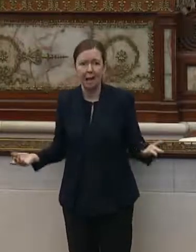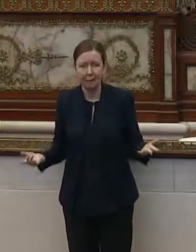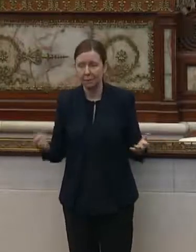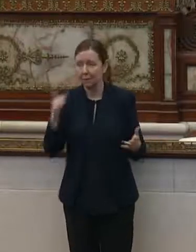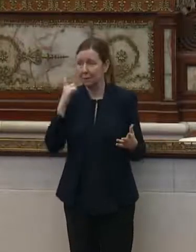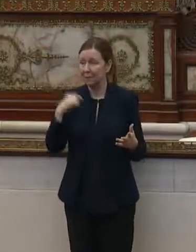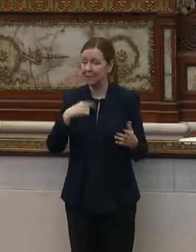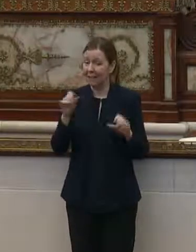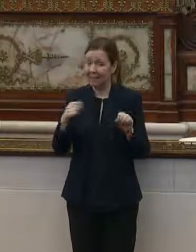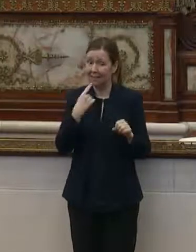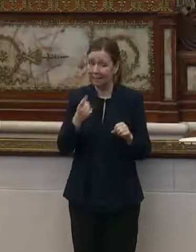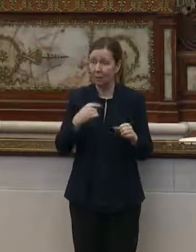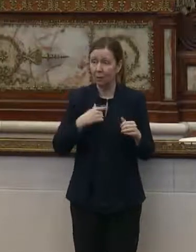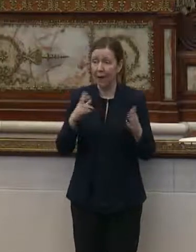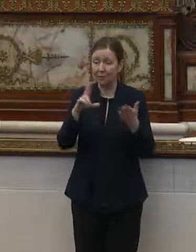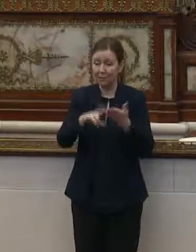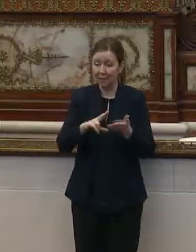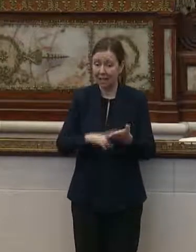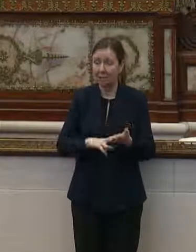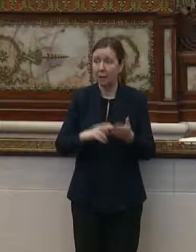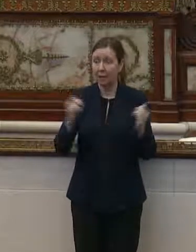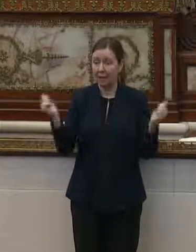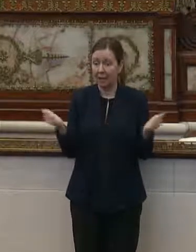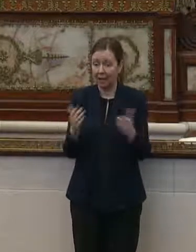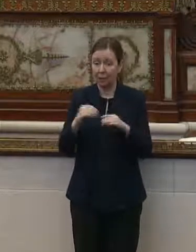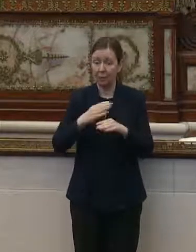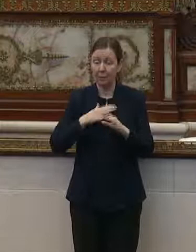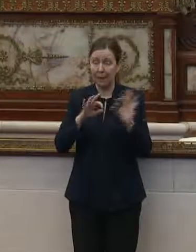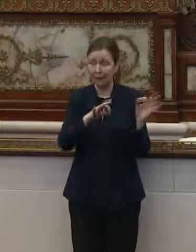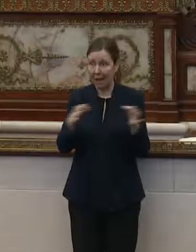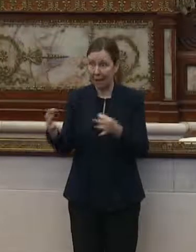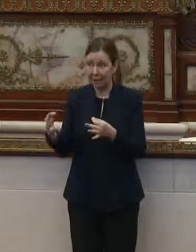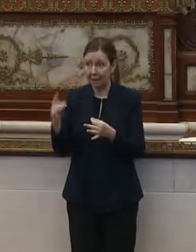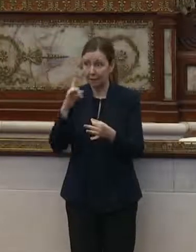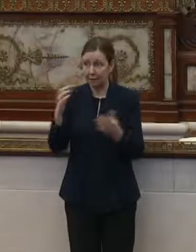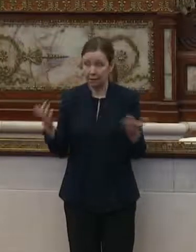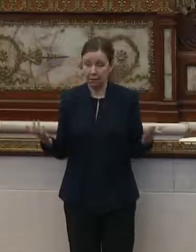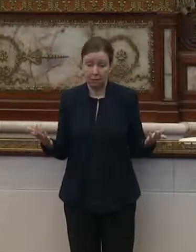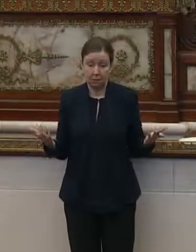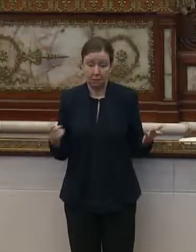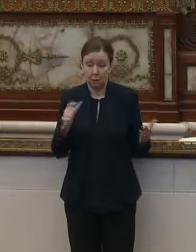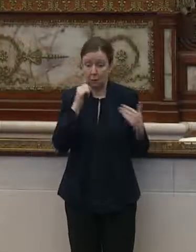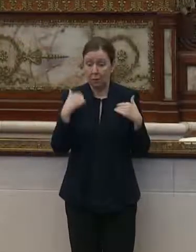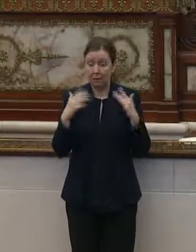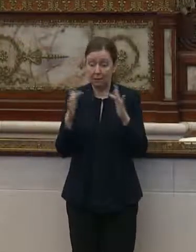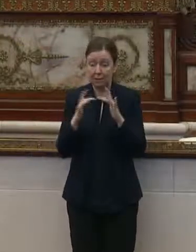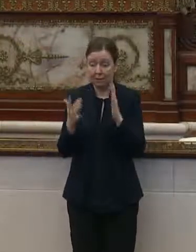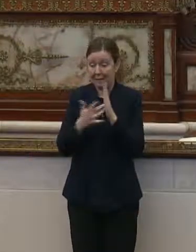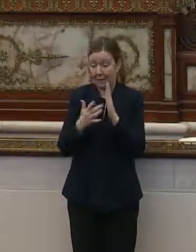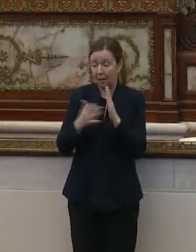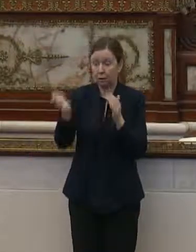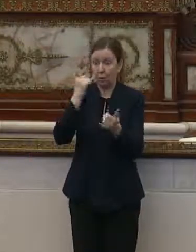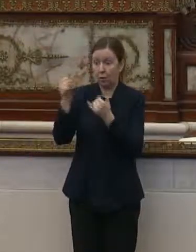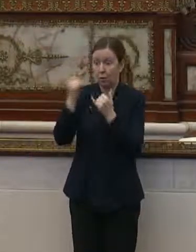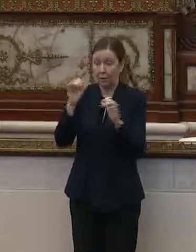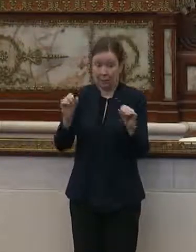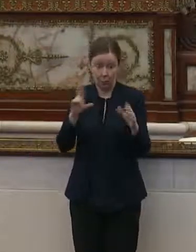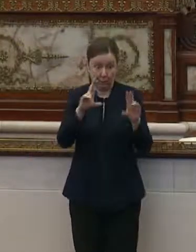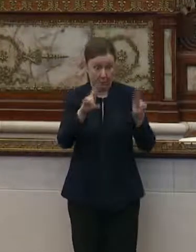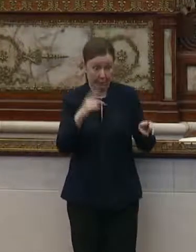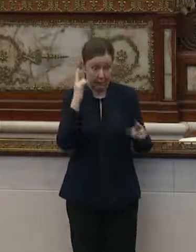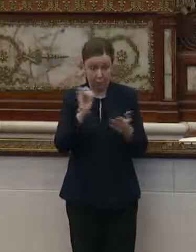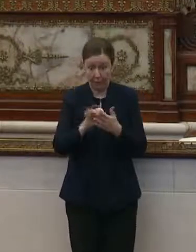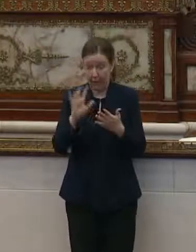I can tell you, I have signed up everybody in my family because nobody, you don't have technology things. So they're like calling me and saying, can you sign me up on